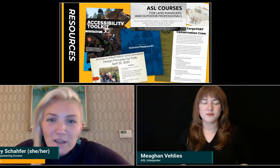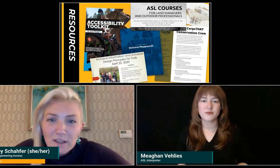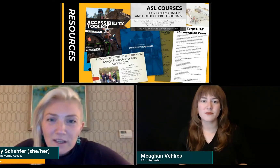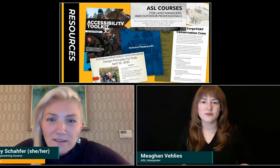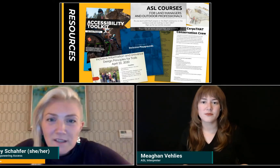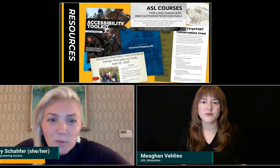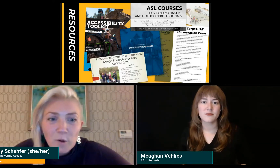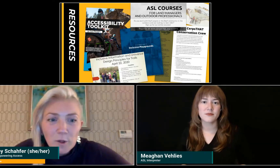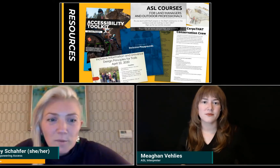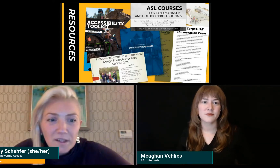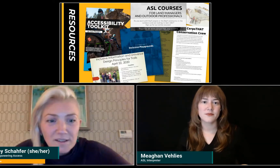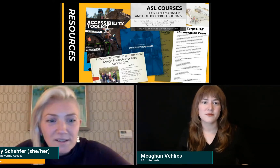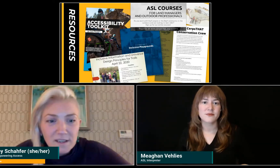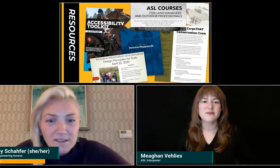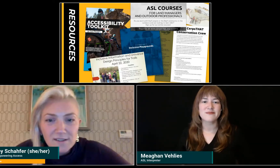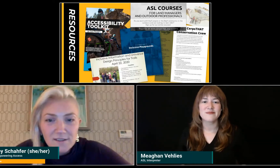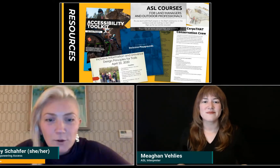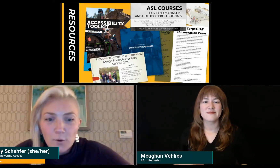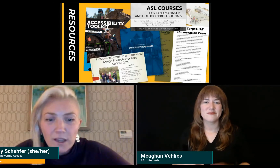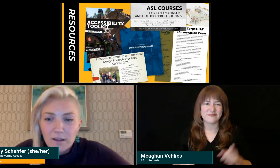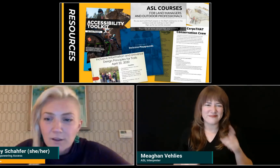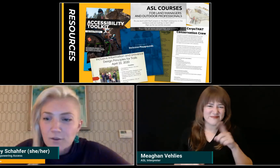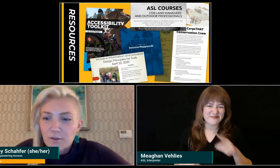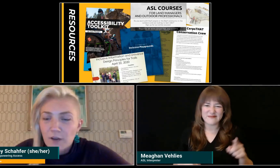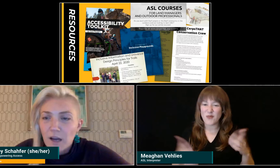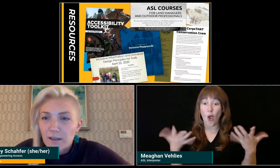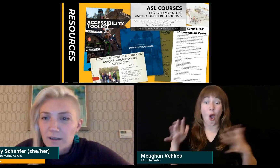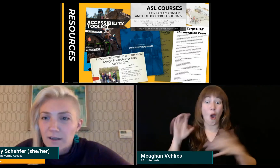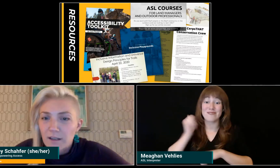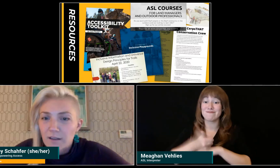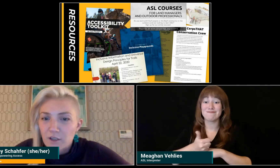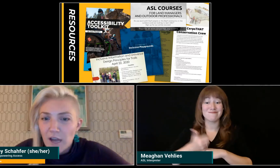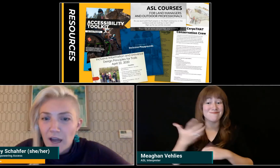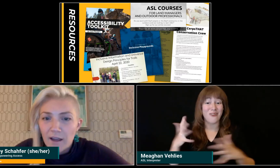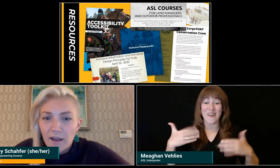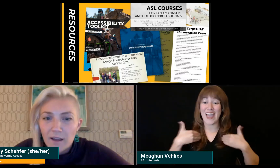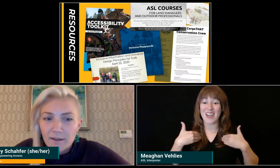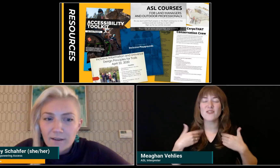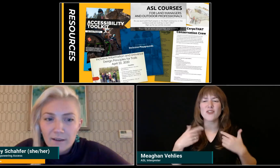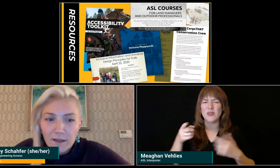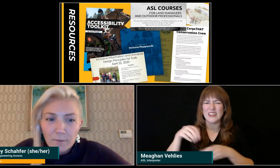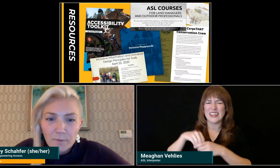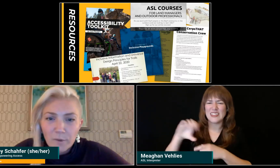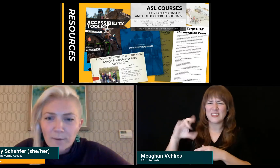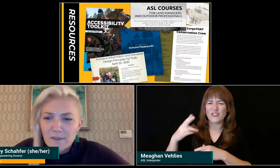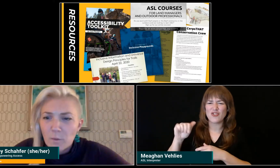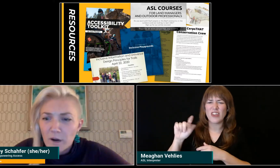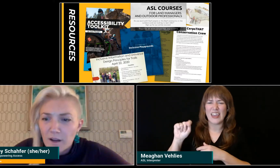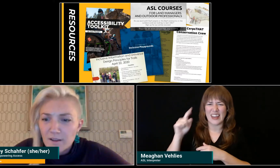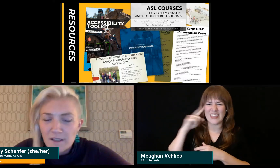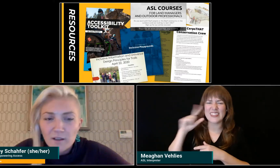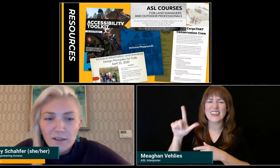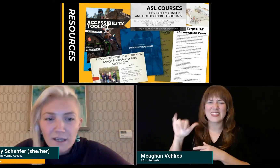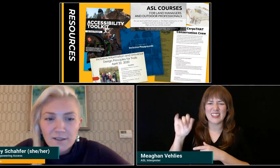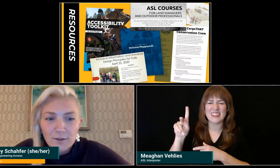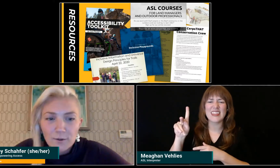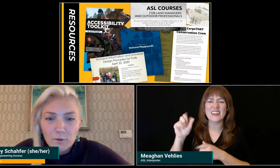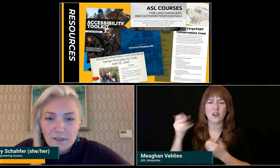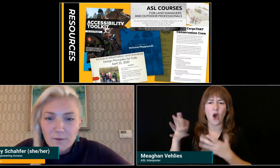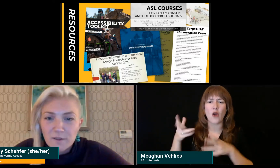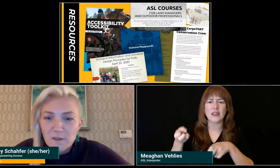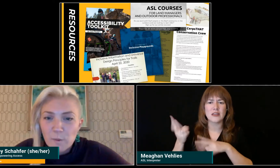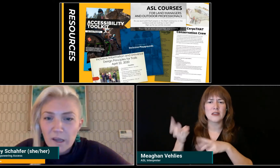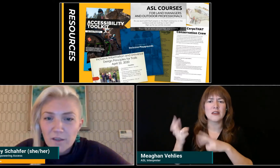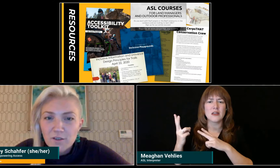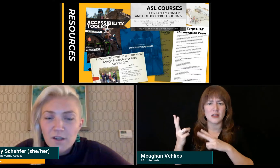These are some of the things that I pulled up that exist. So you should have gotten in the chat and probably somewhere else a link to